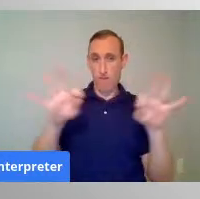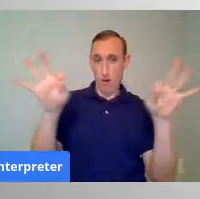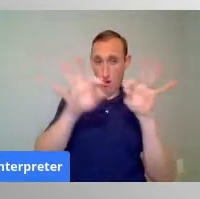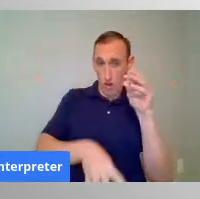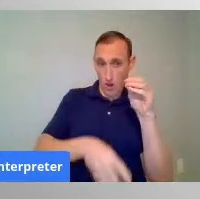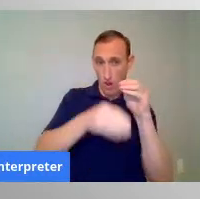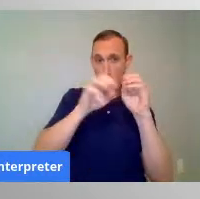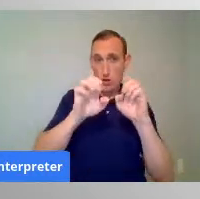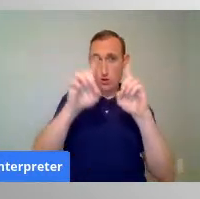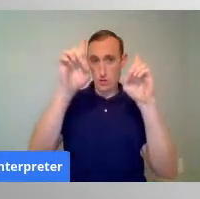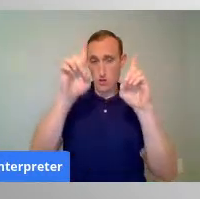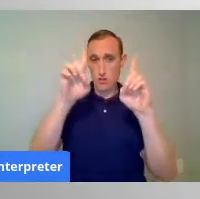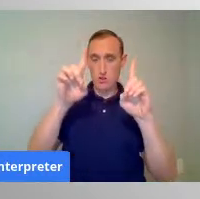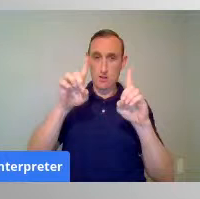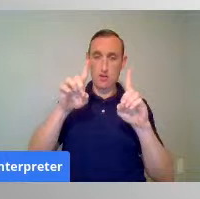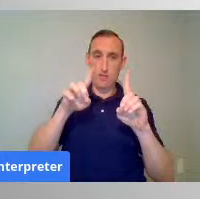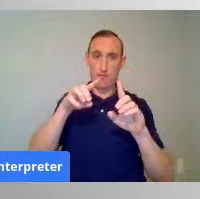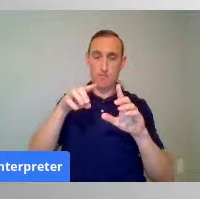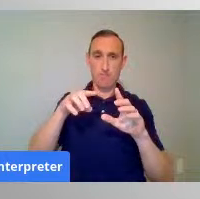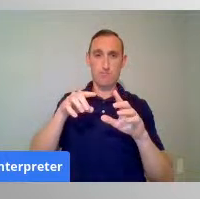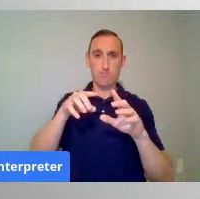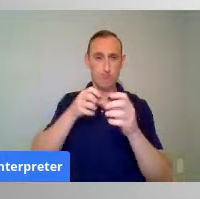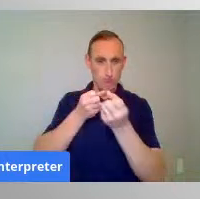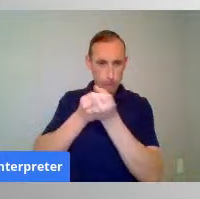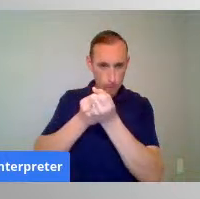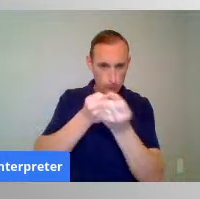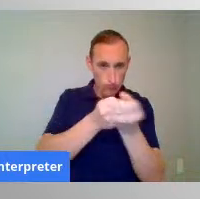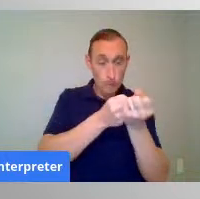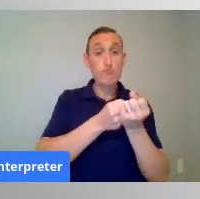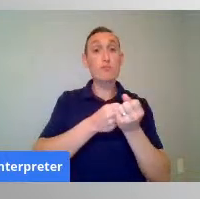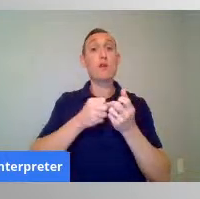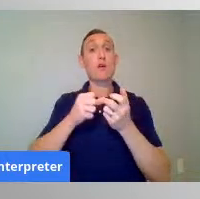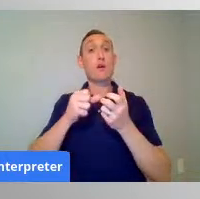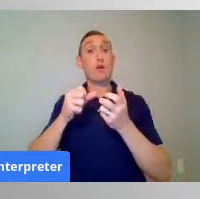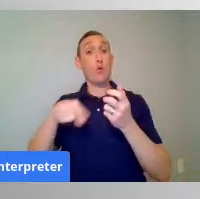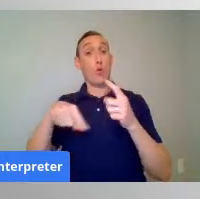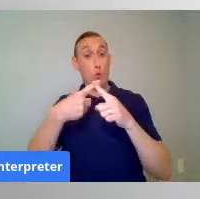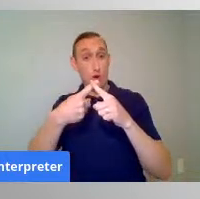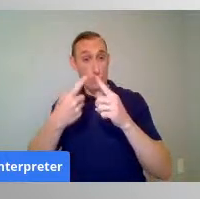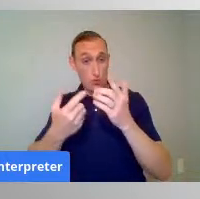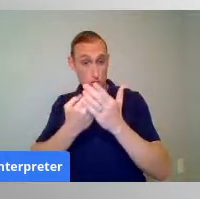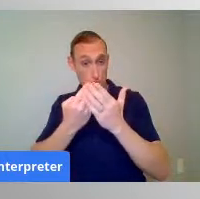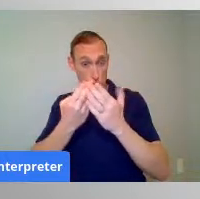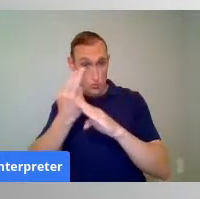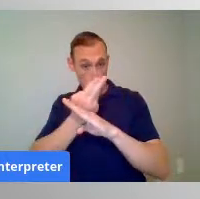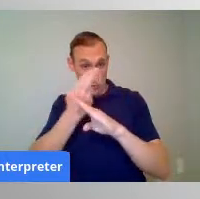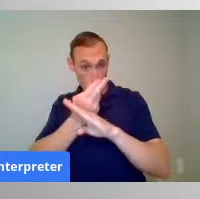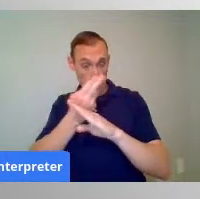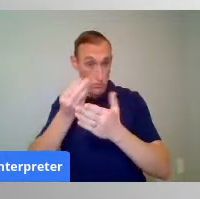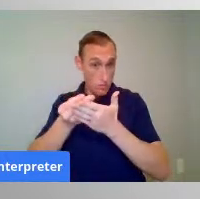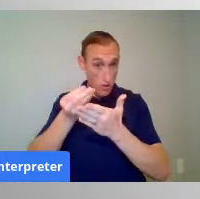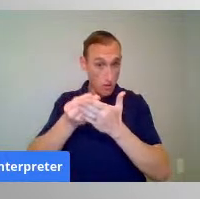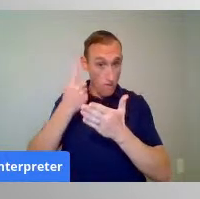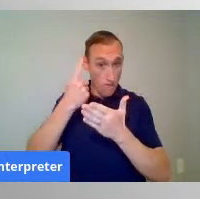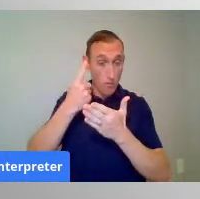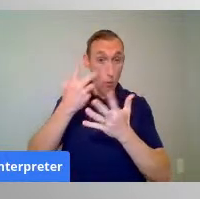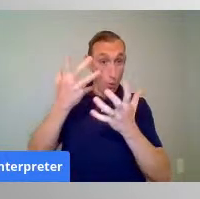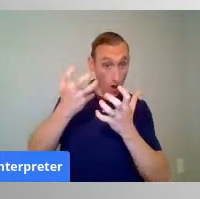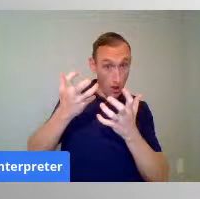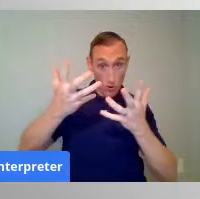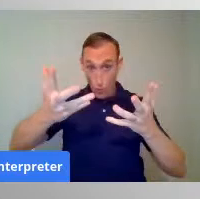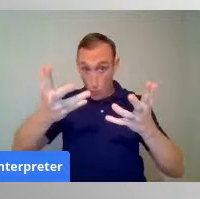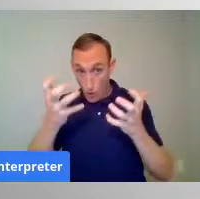investment. So when you're using your funds, are you using your funds just to do an after school program because you've always